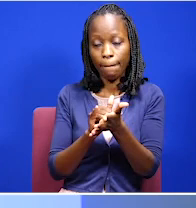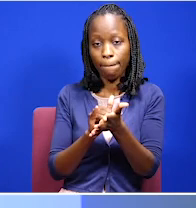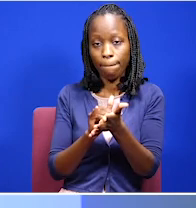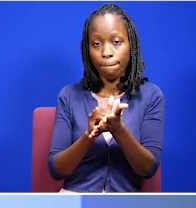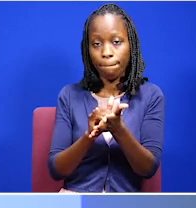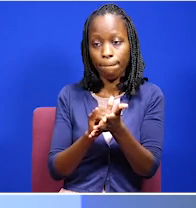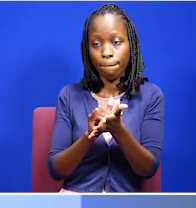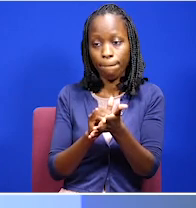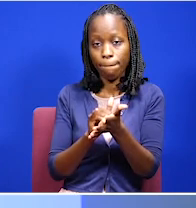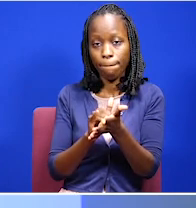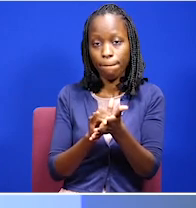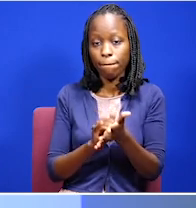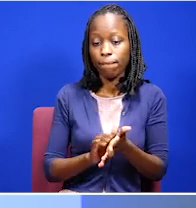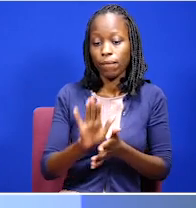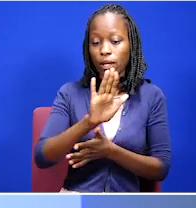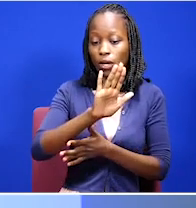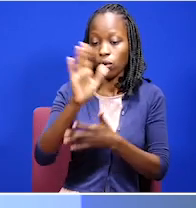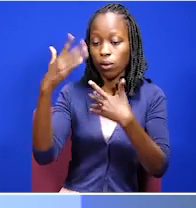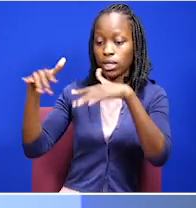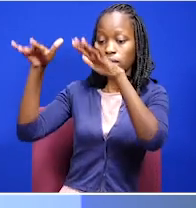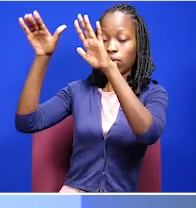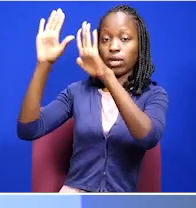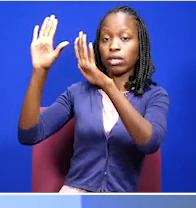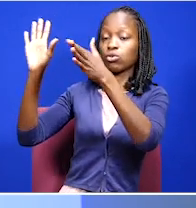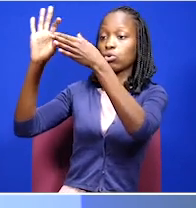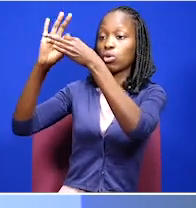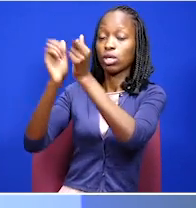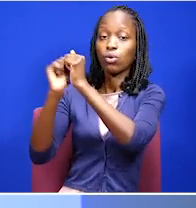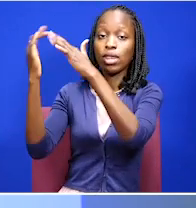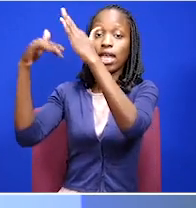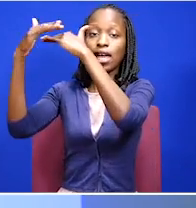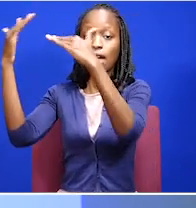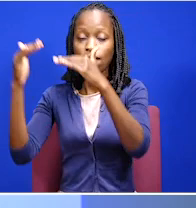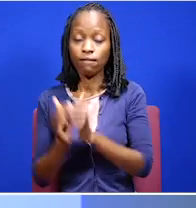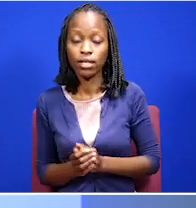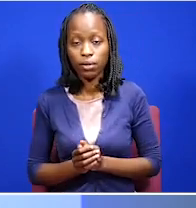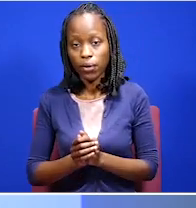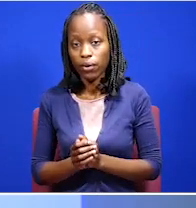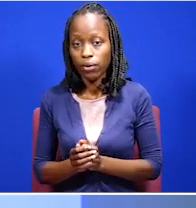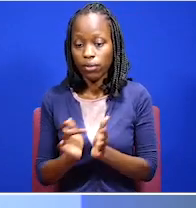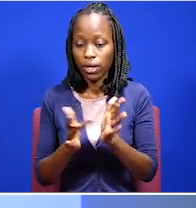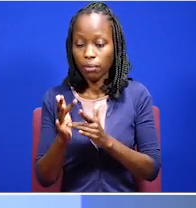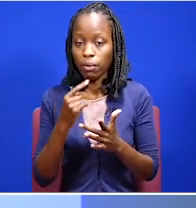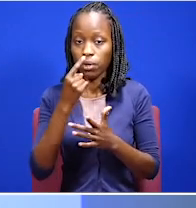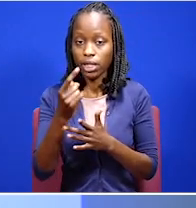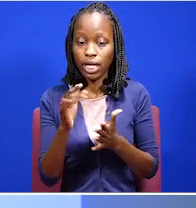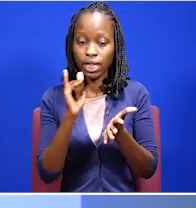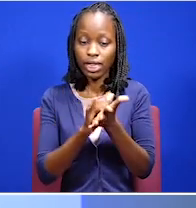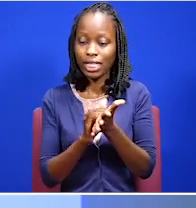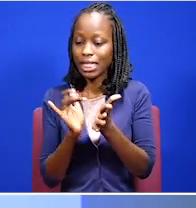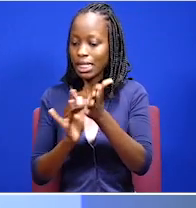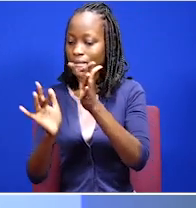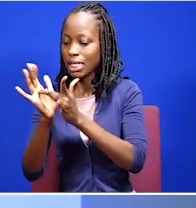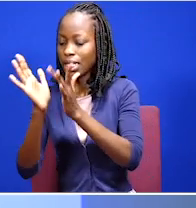making a deliberate decision to connect with heaven above. And the Bible says